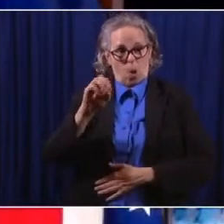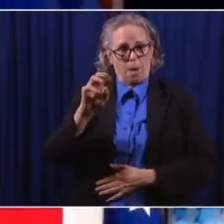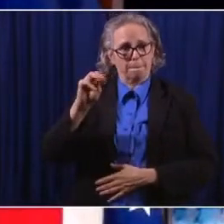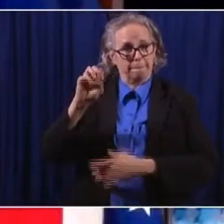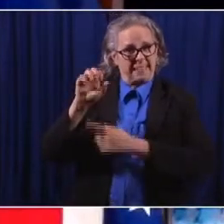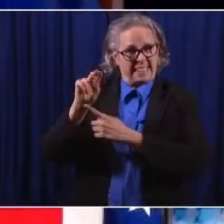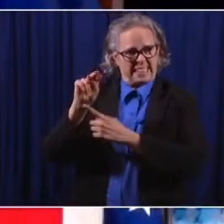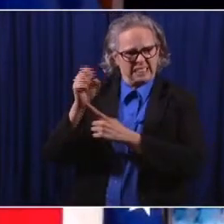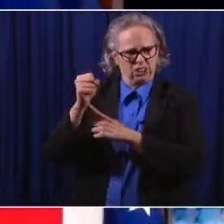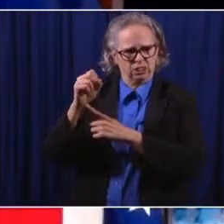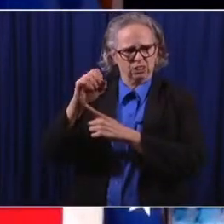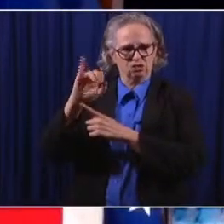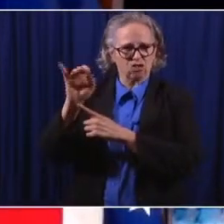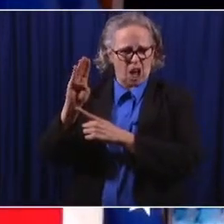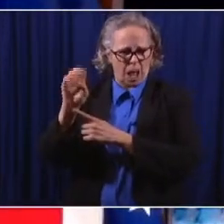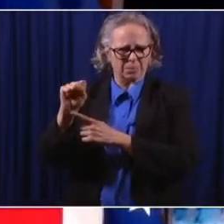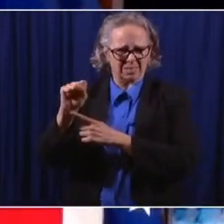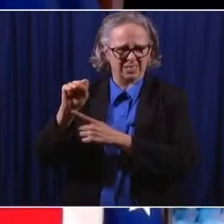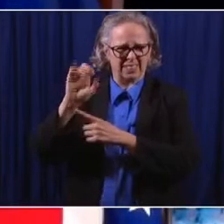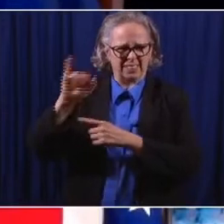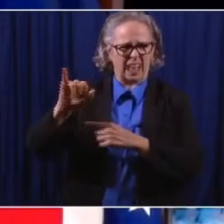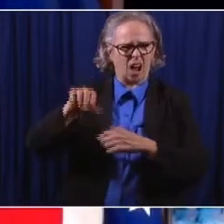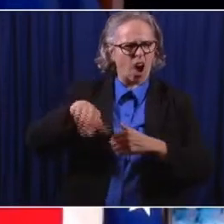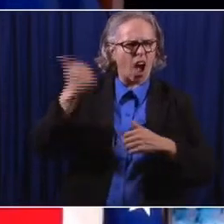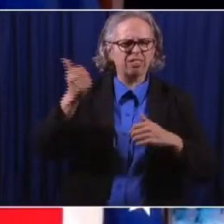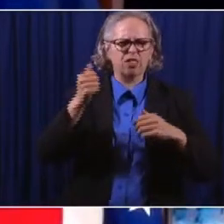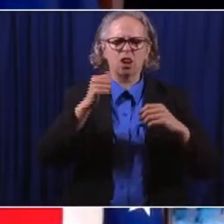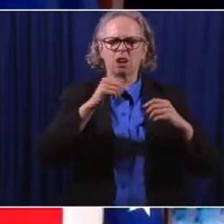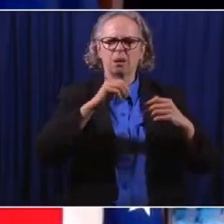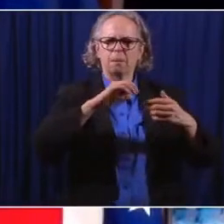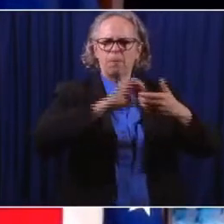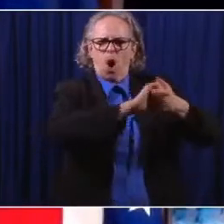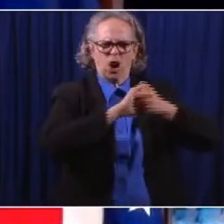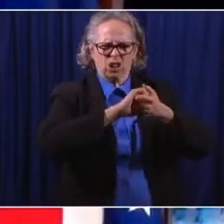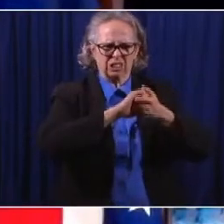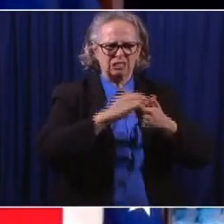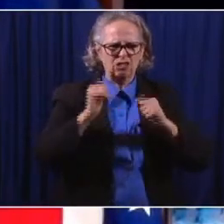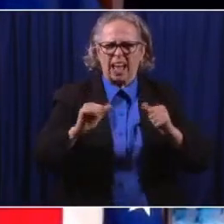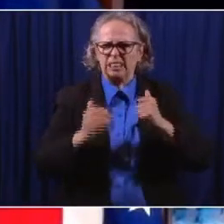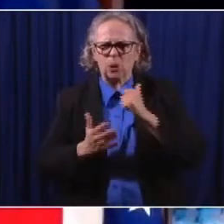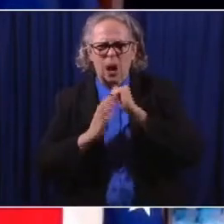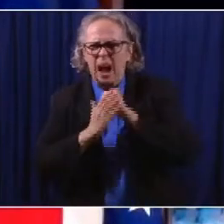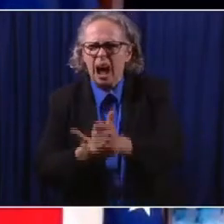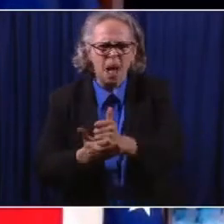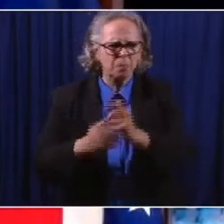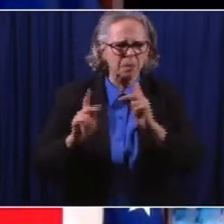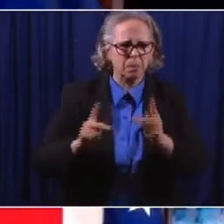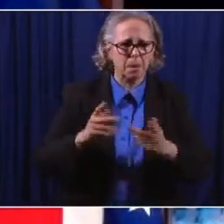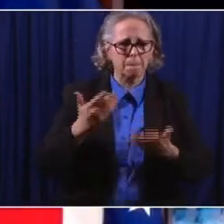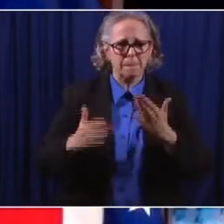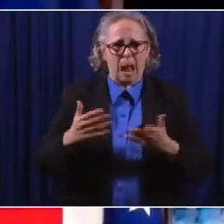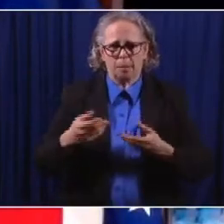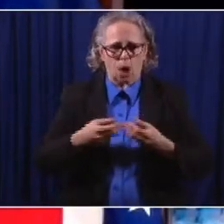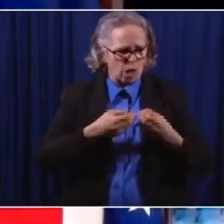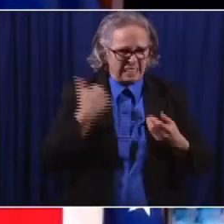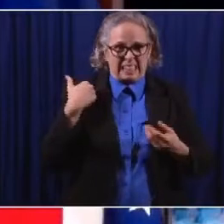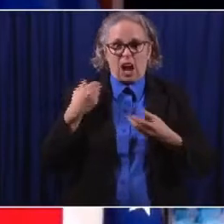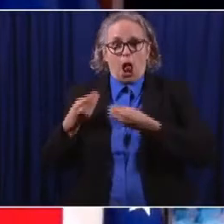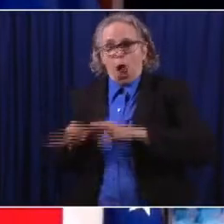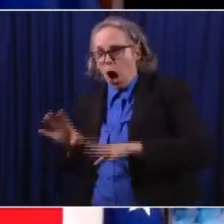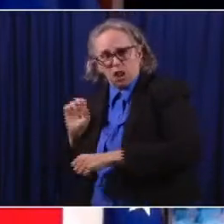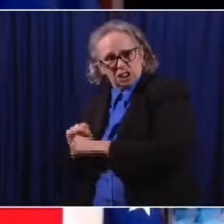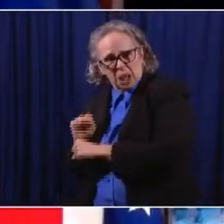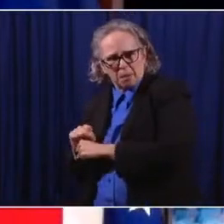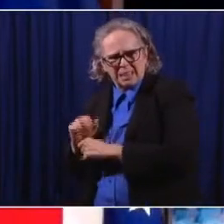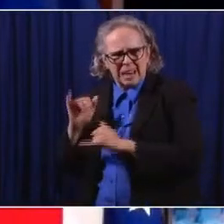help people navigate who maybe have lost a job to find one of the, I believe there's over 180,000 jobs